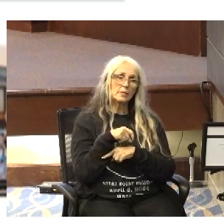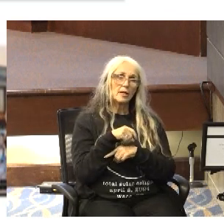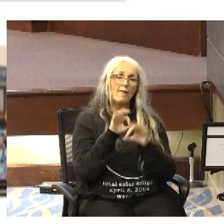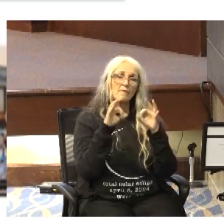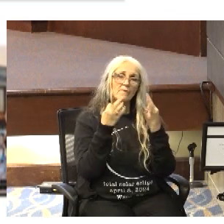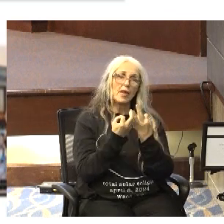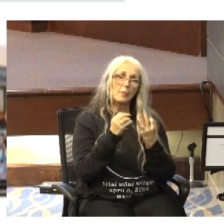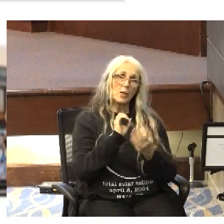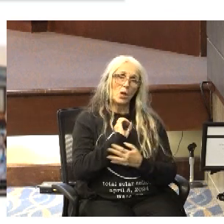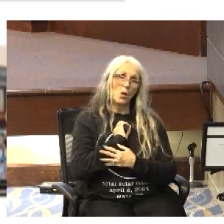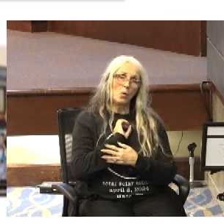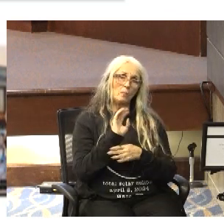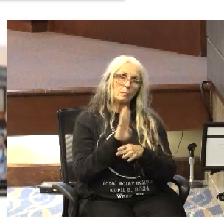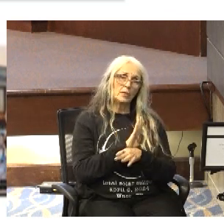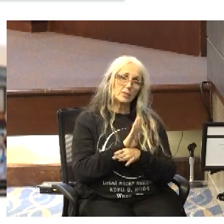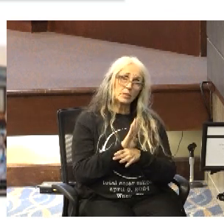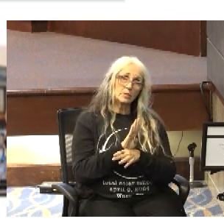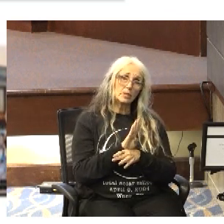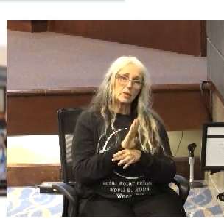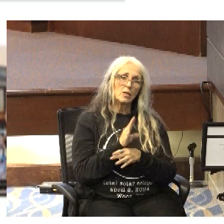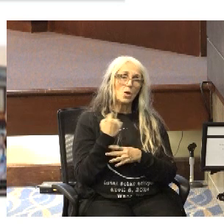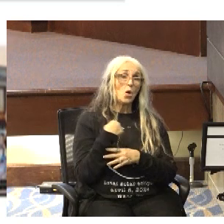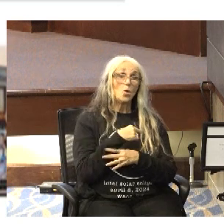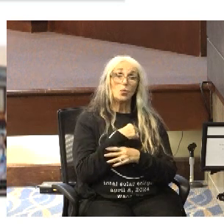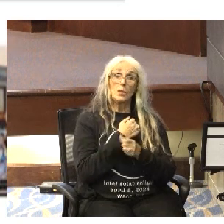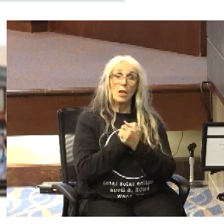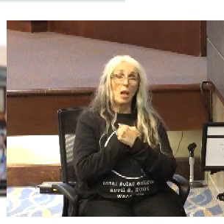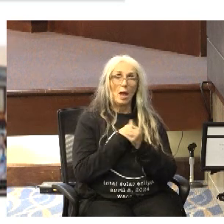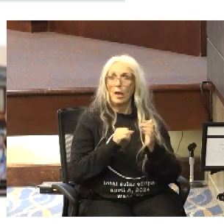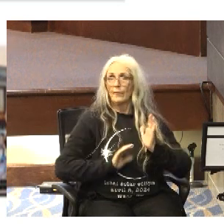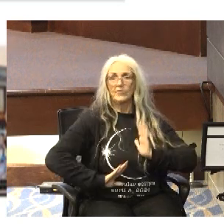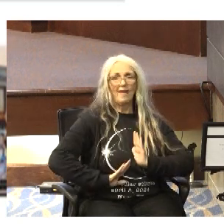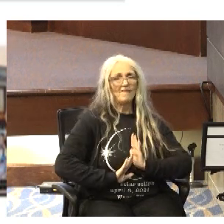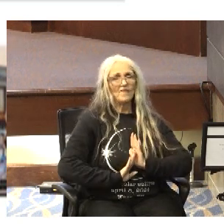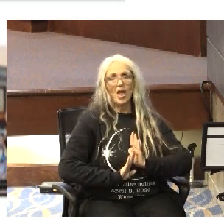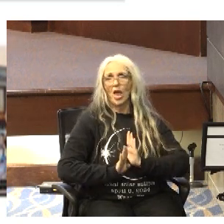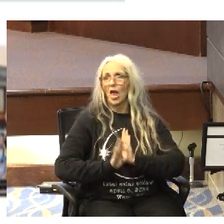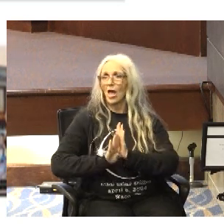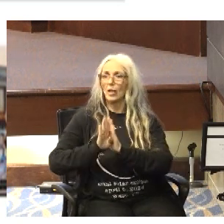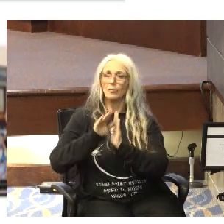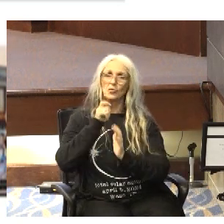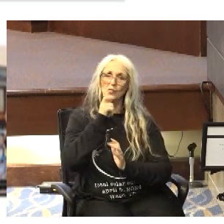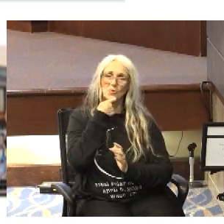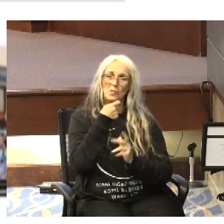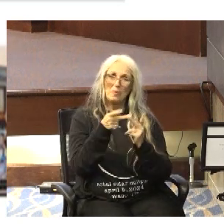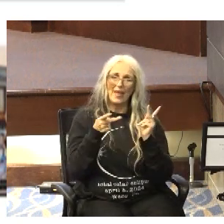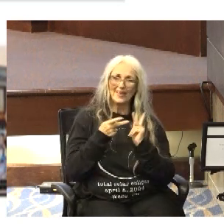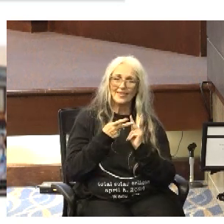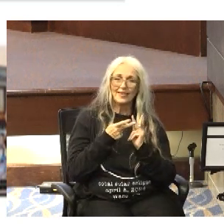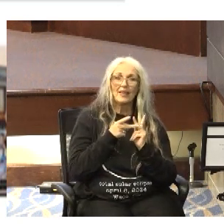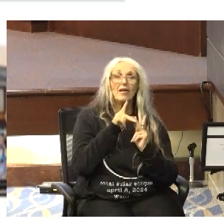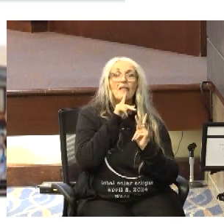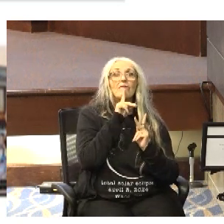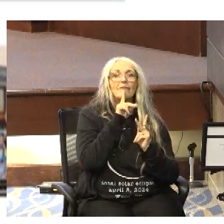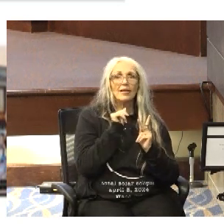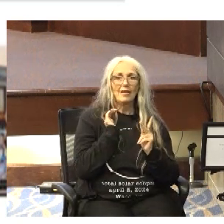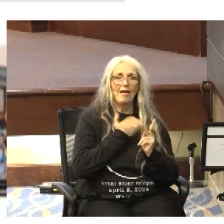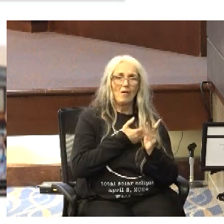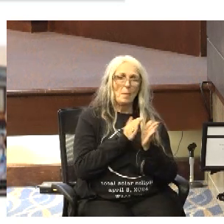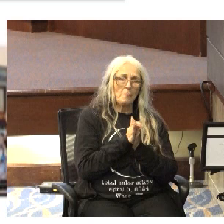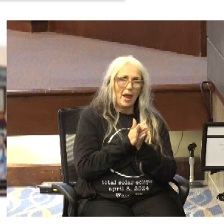business, and we love developing really cool places. That is just a real passion of